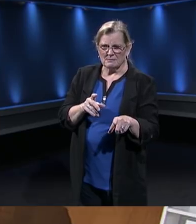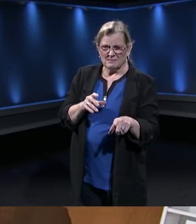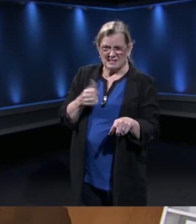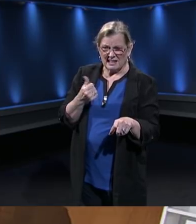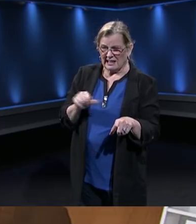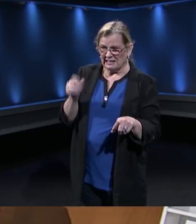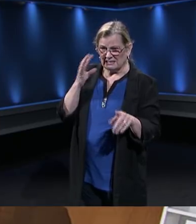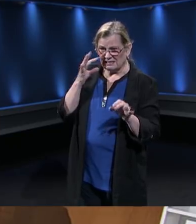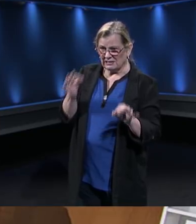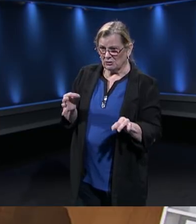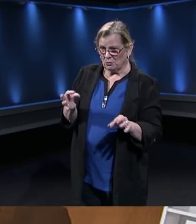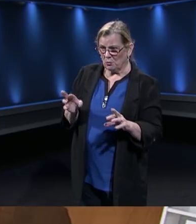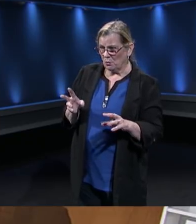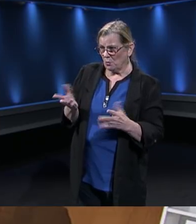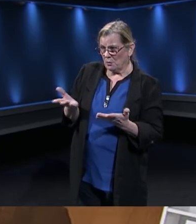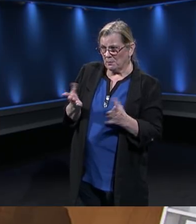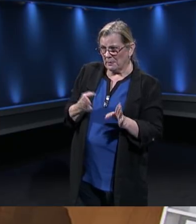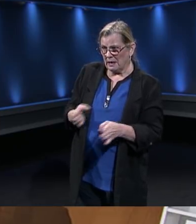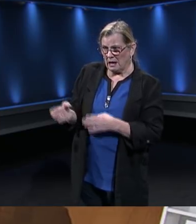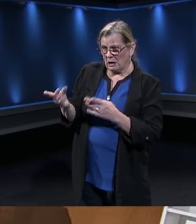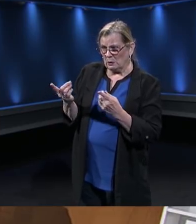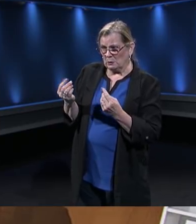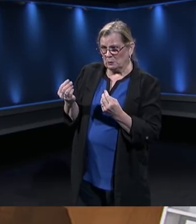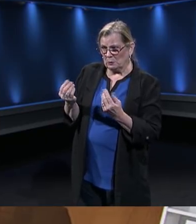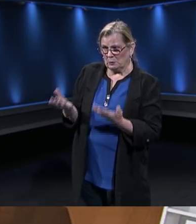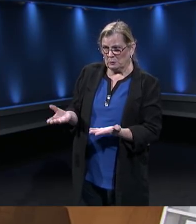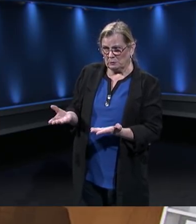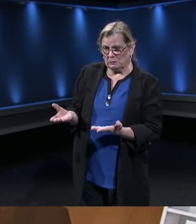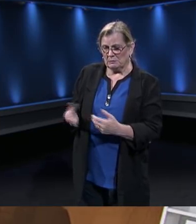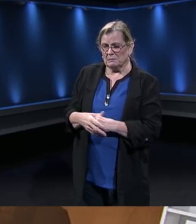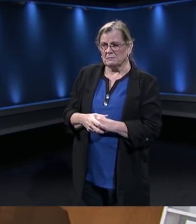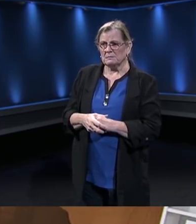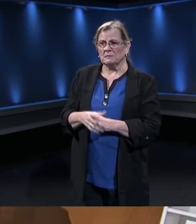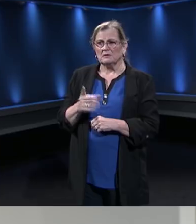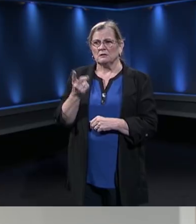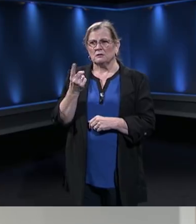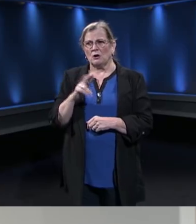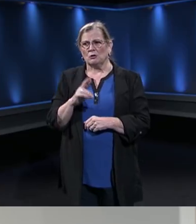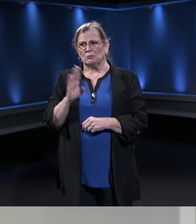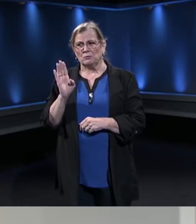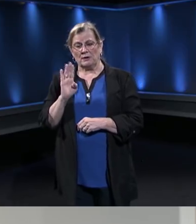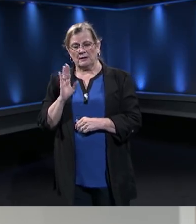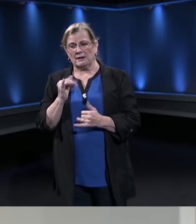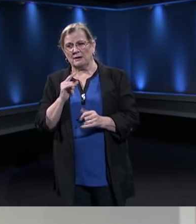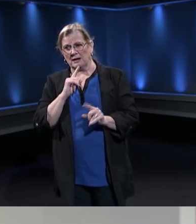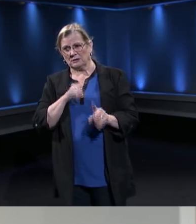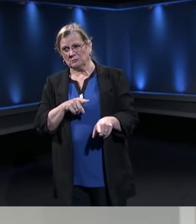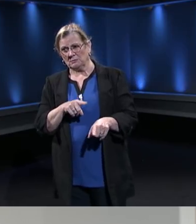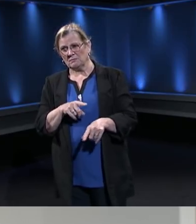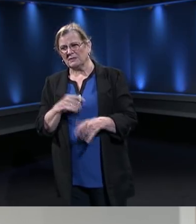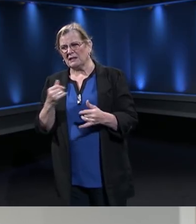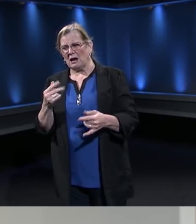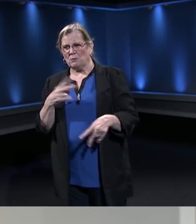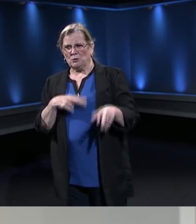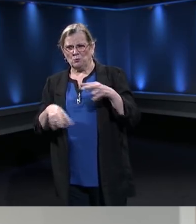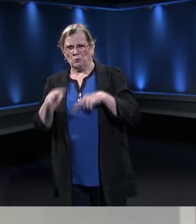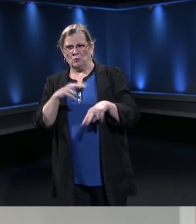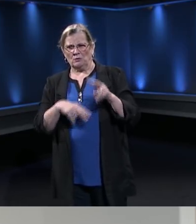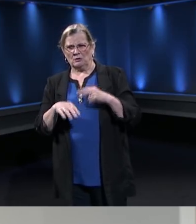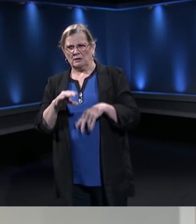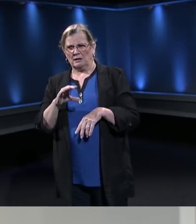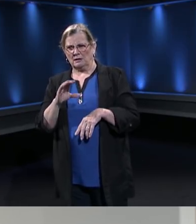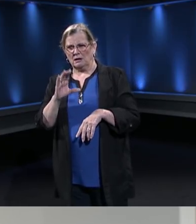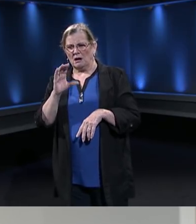year's arrangement for those tests? No, that's a great question, caller. We're still reviewing the fall COGAT test and the